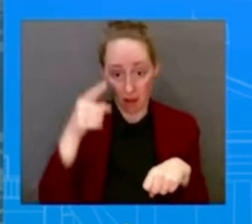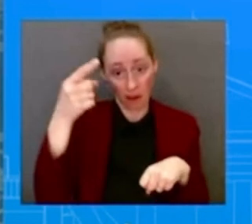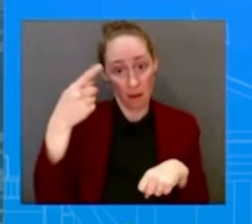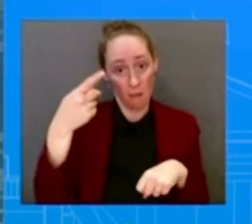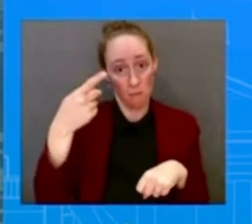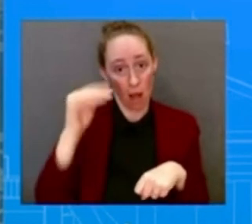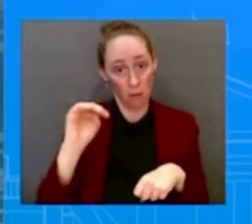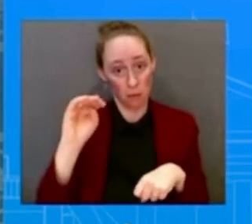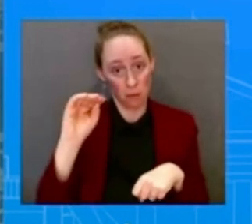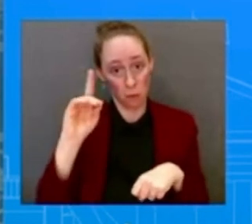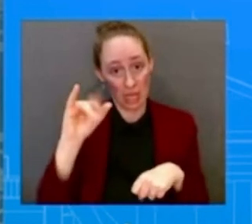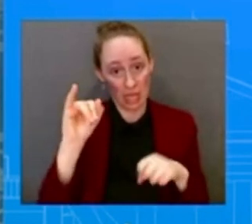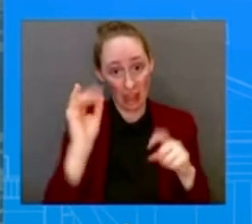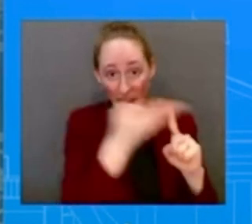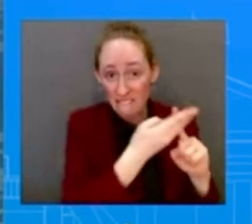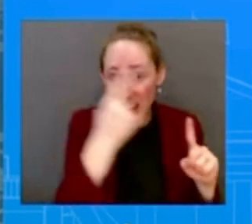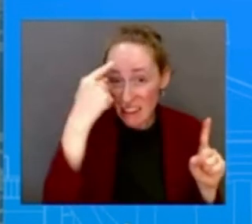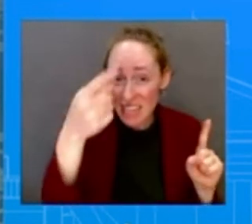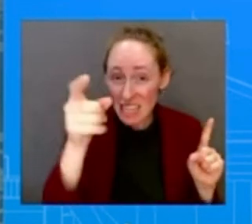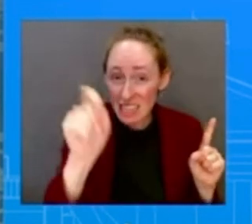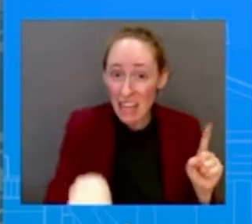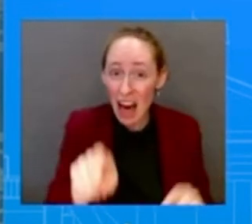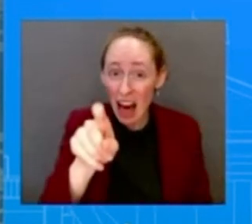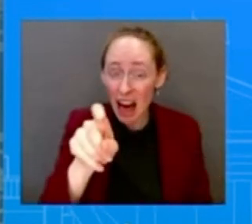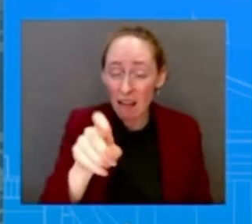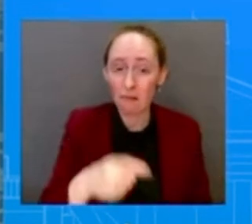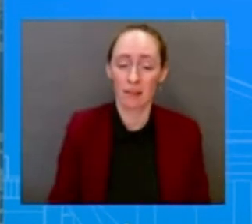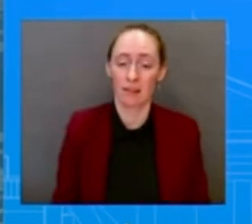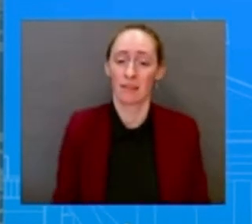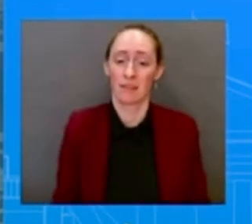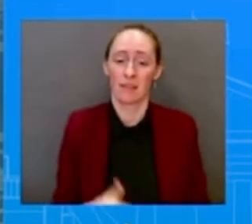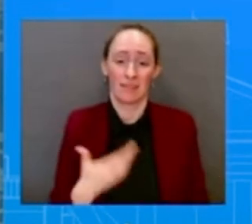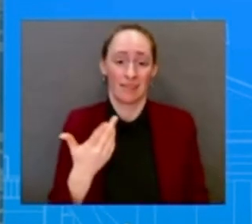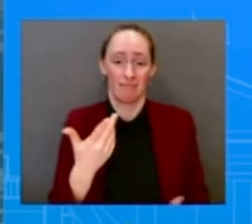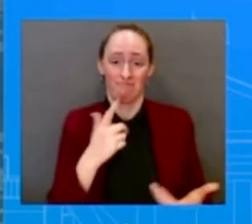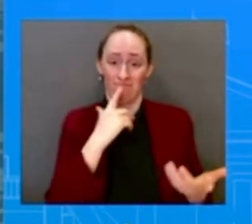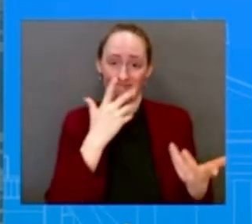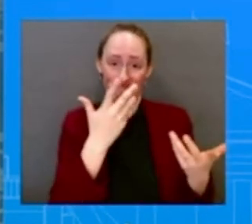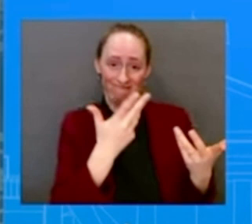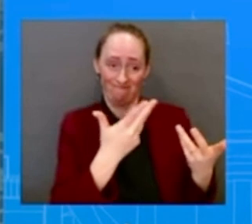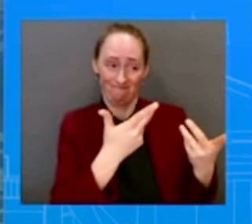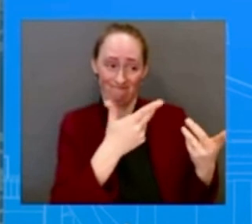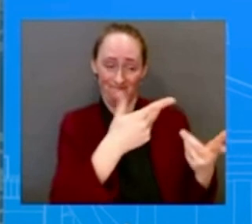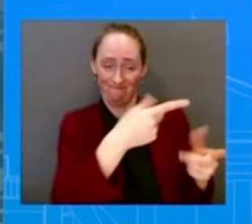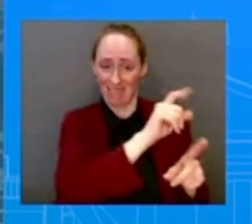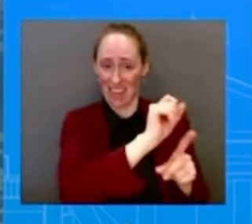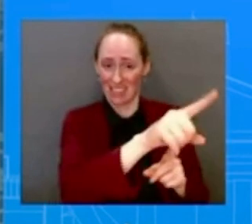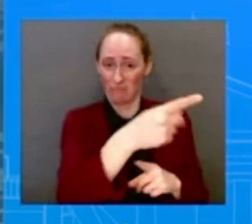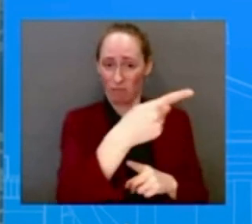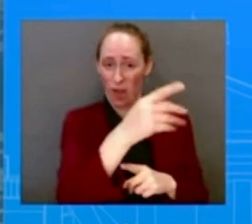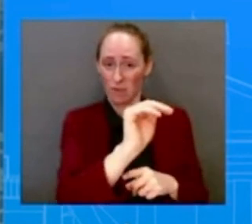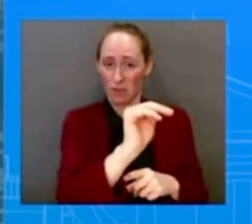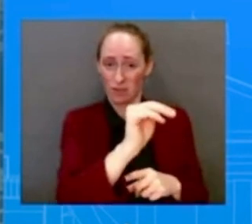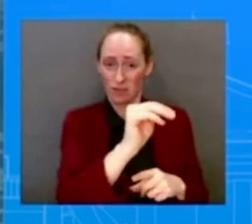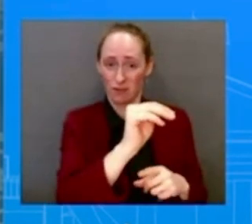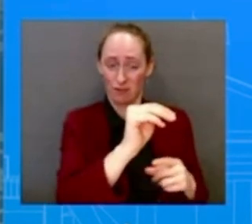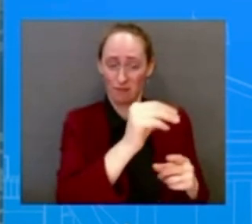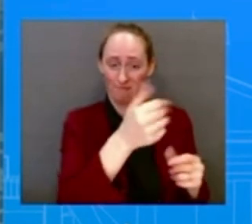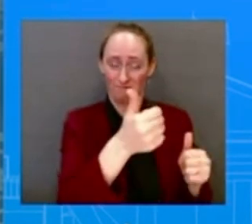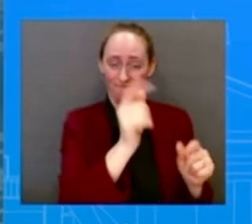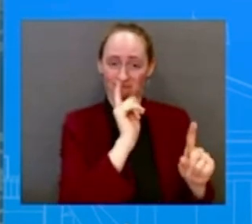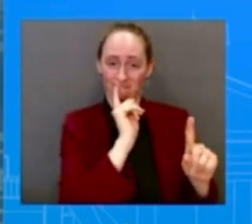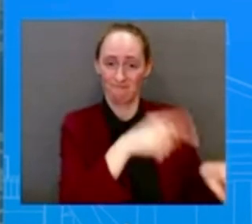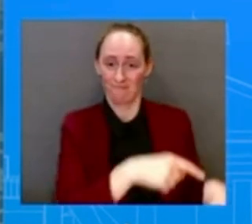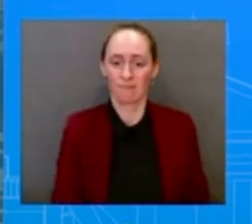I'll let the Prime Minister speak to whatever efforts he's willing to undertake. I want to stress it again, Goyal. I mean, certainly